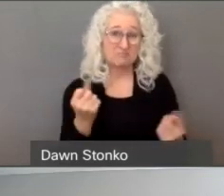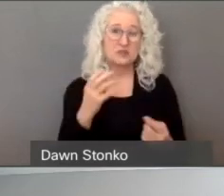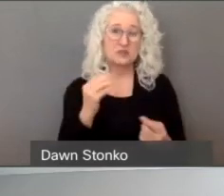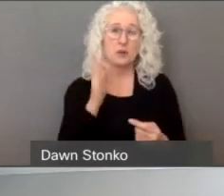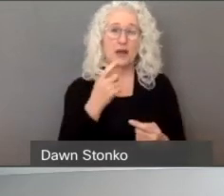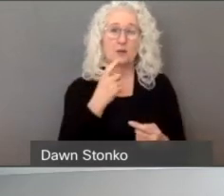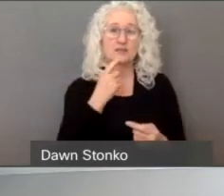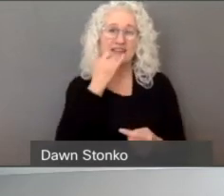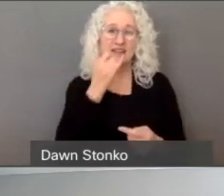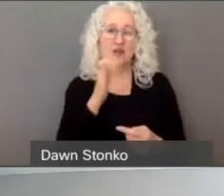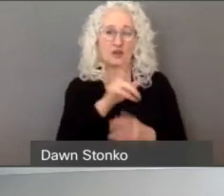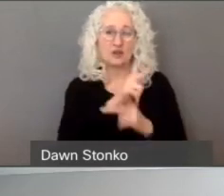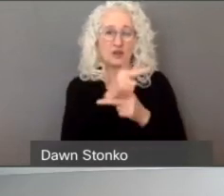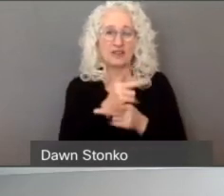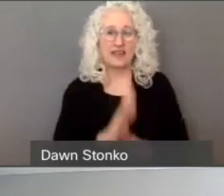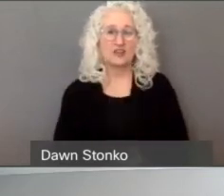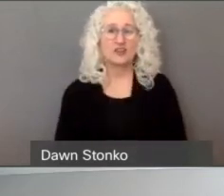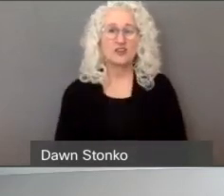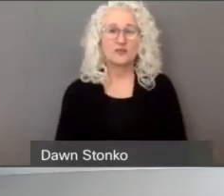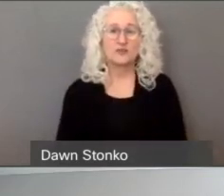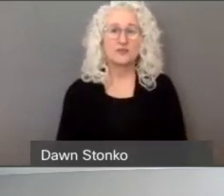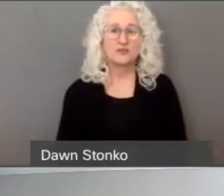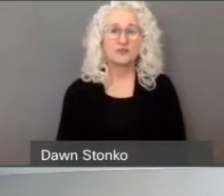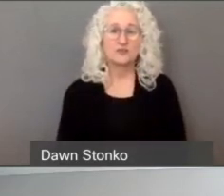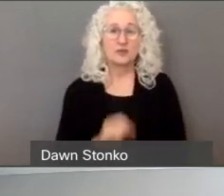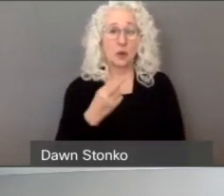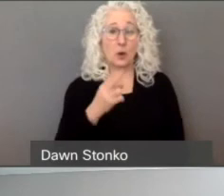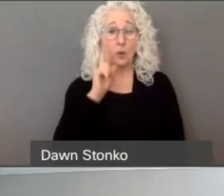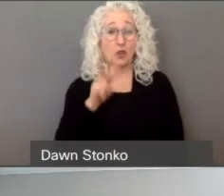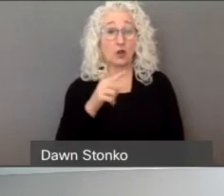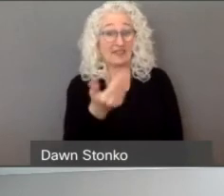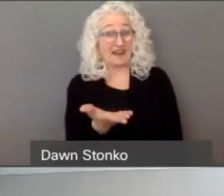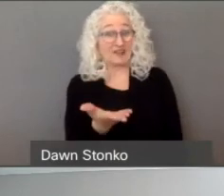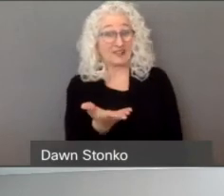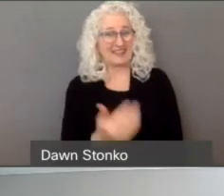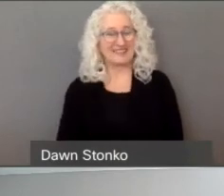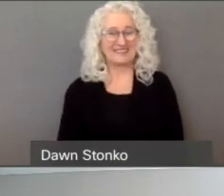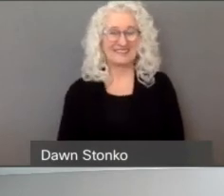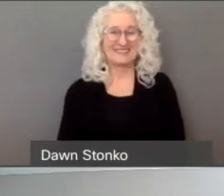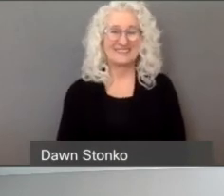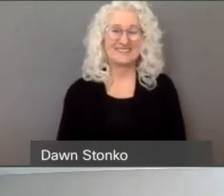say call your lender. Oh, look, there she is.